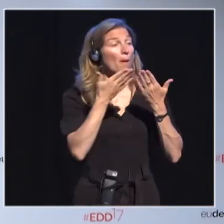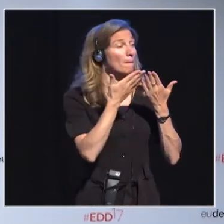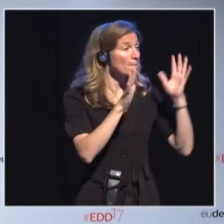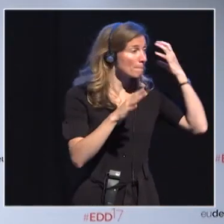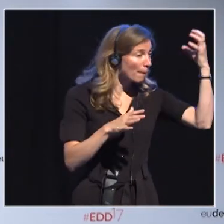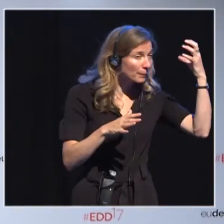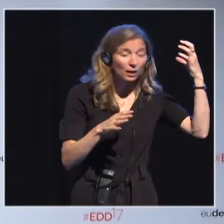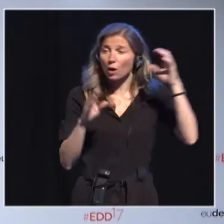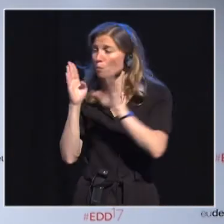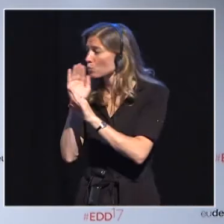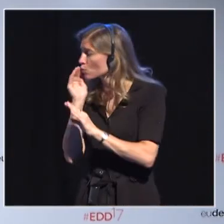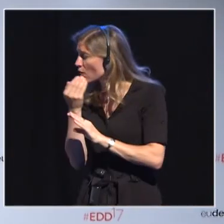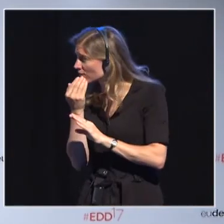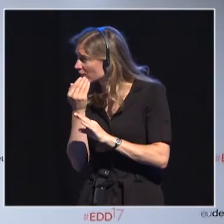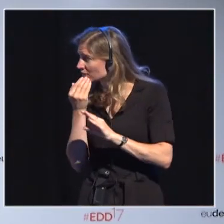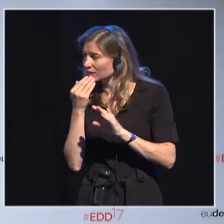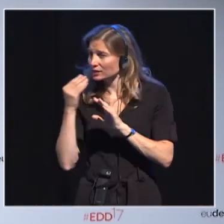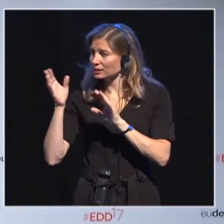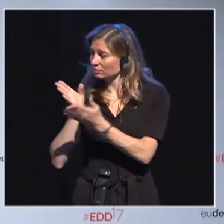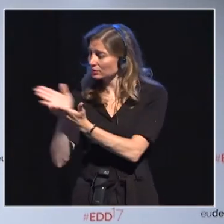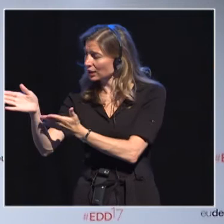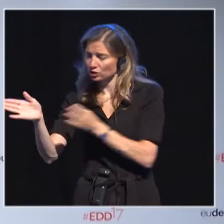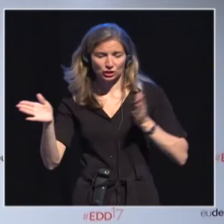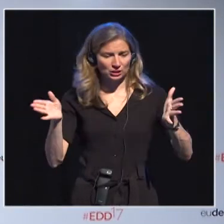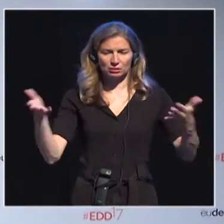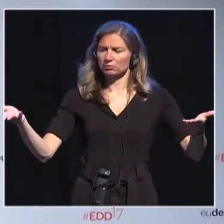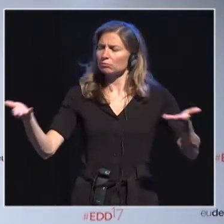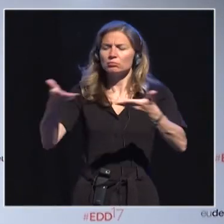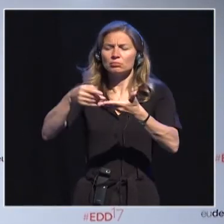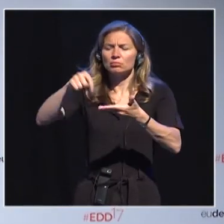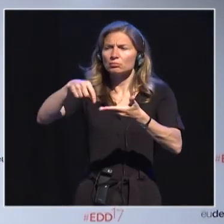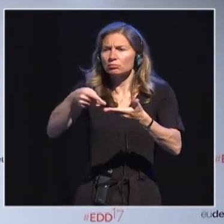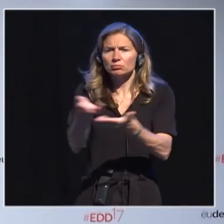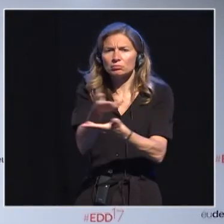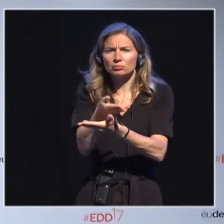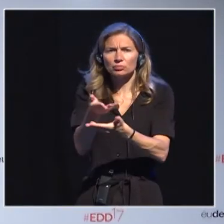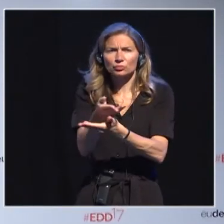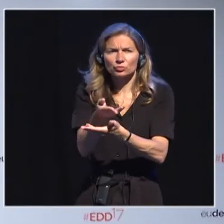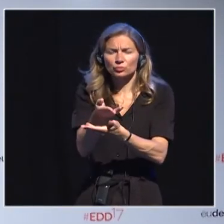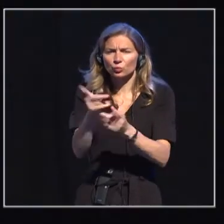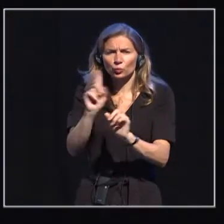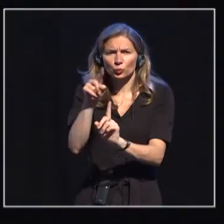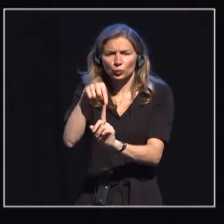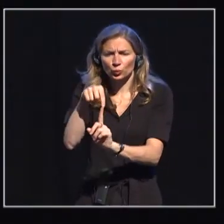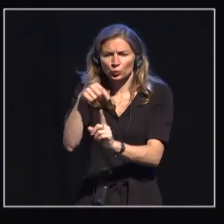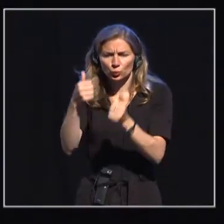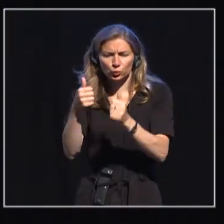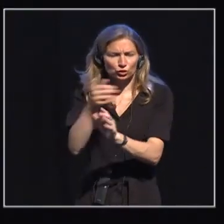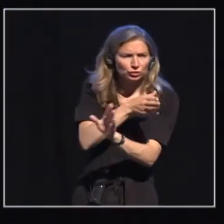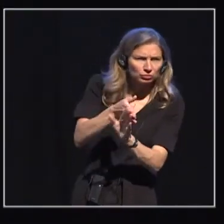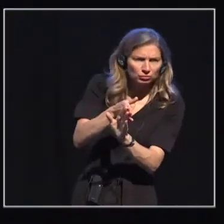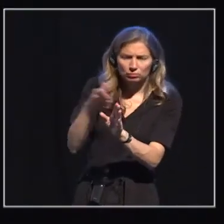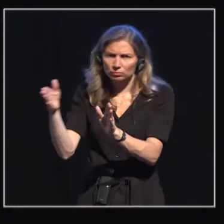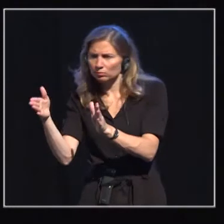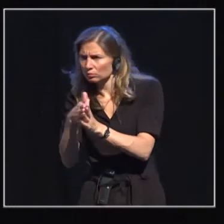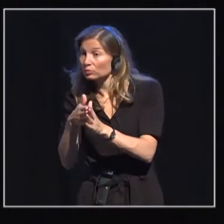each other. Building up on your last point, I want to seize this opportunity and ask both representatives of the private